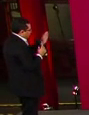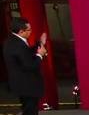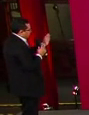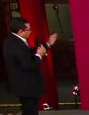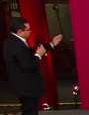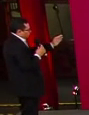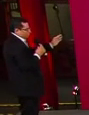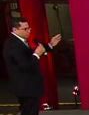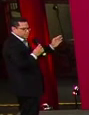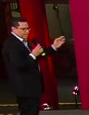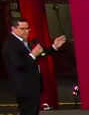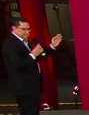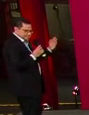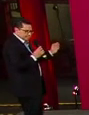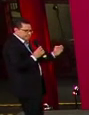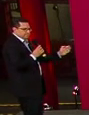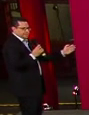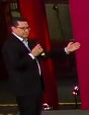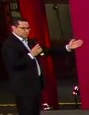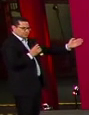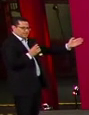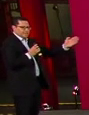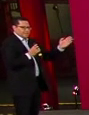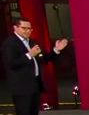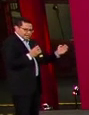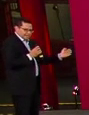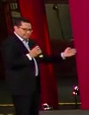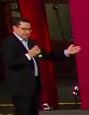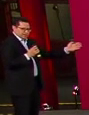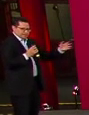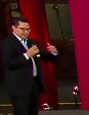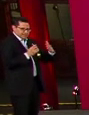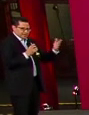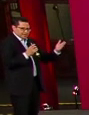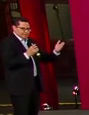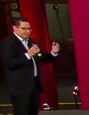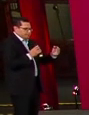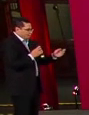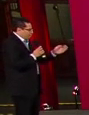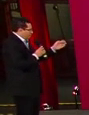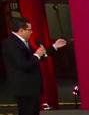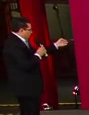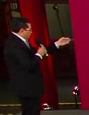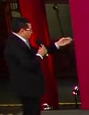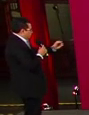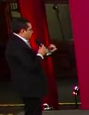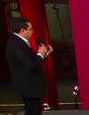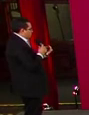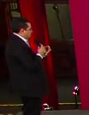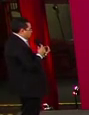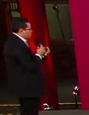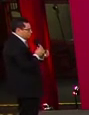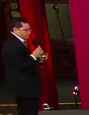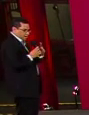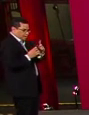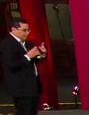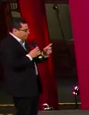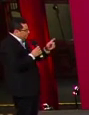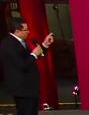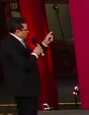degrouped that over 65 group, and now we have separated the population of senior citizens into several